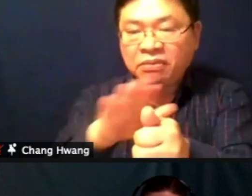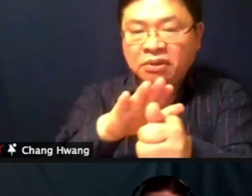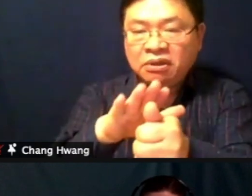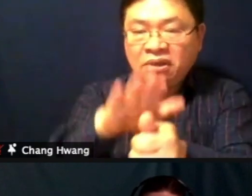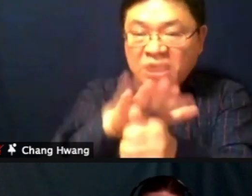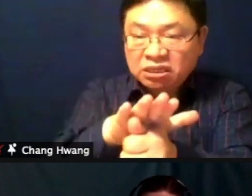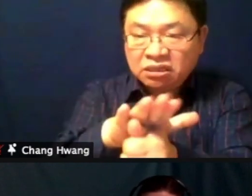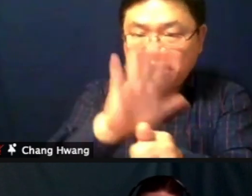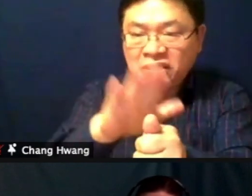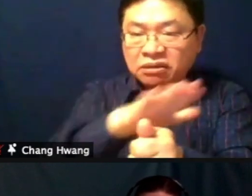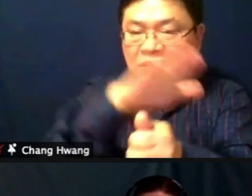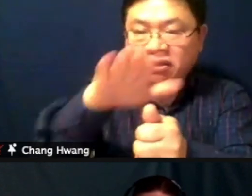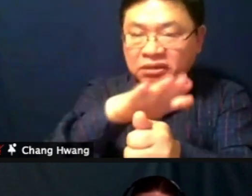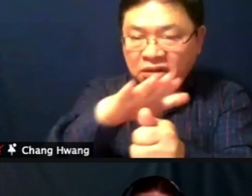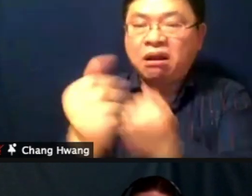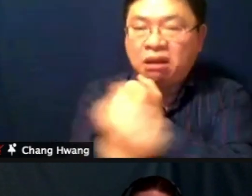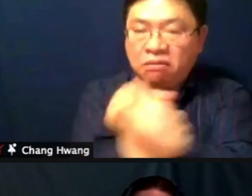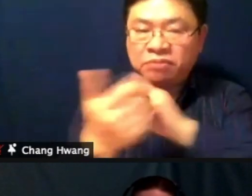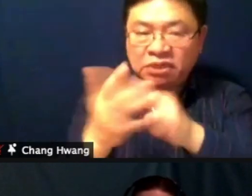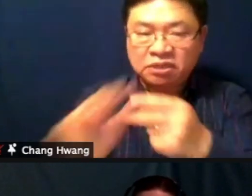To love, express kindness.